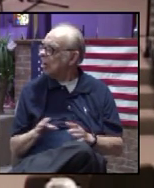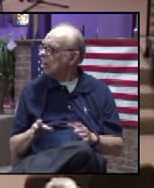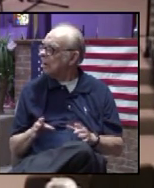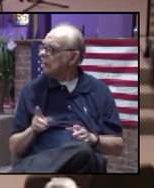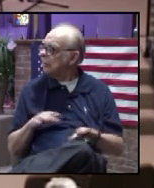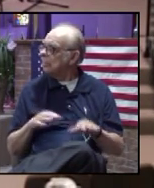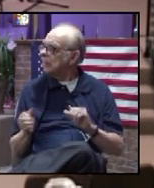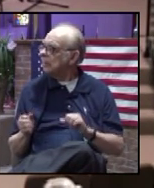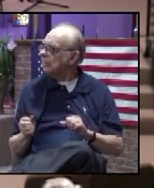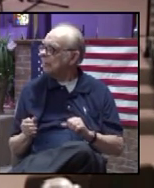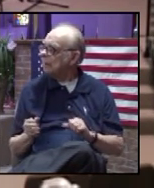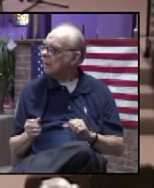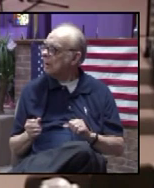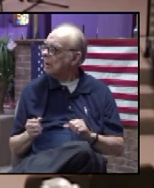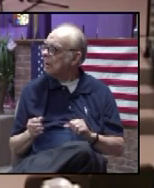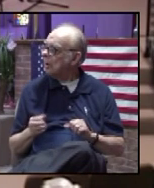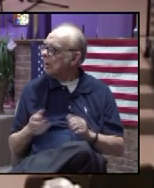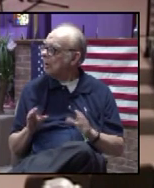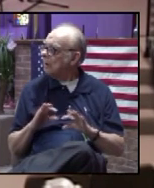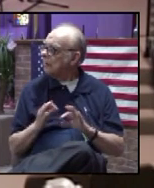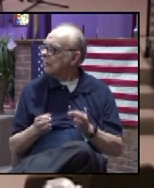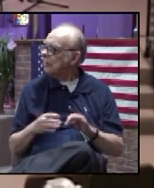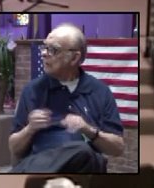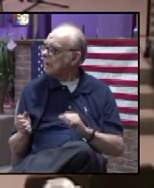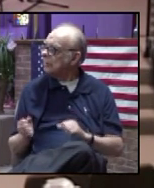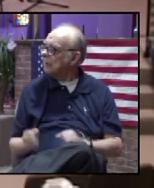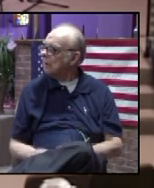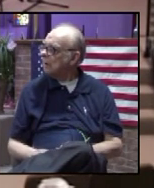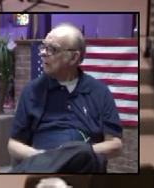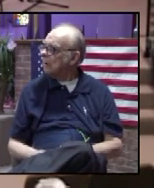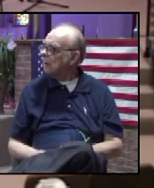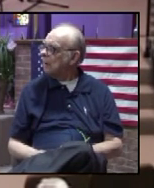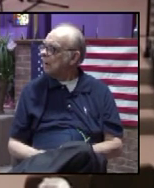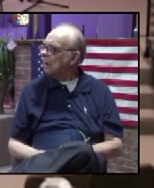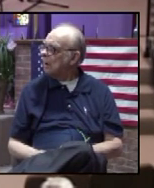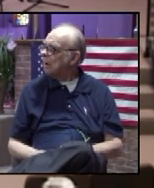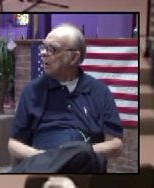leave after the family has left?